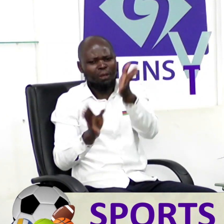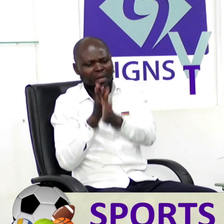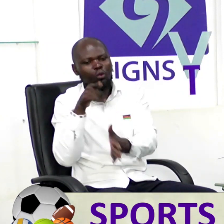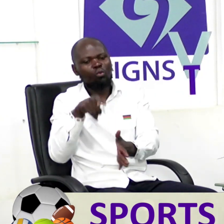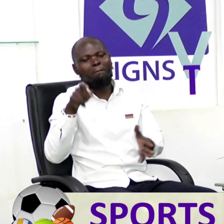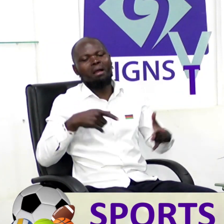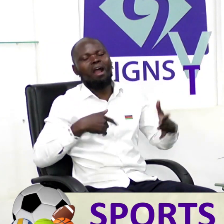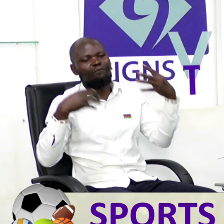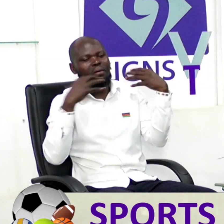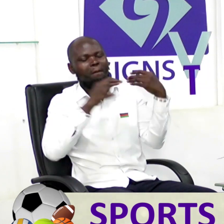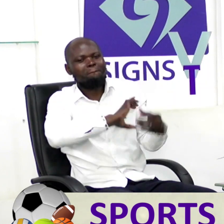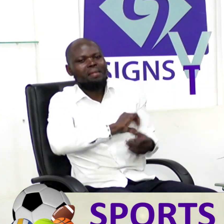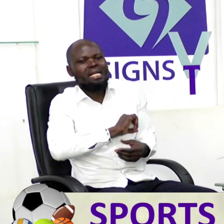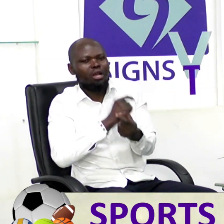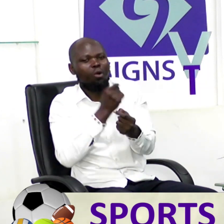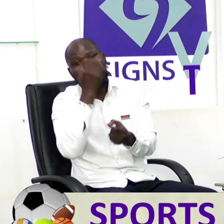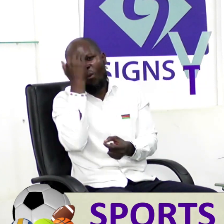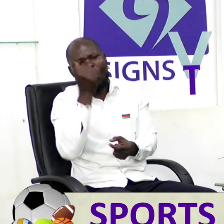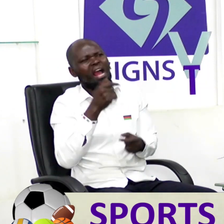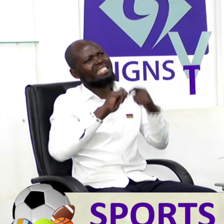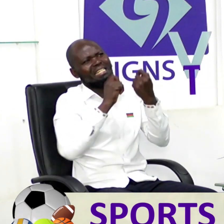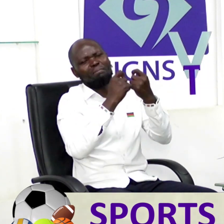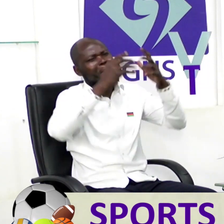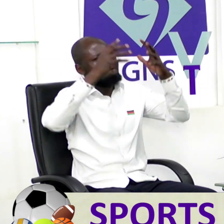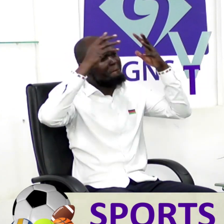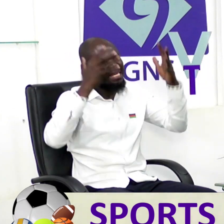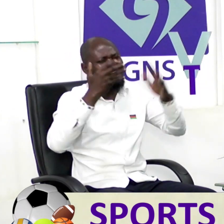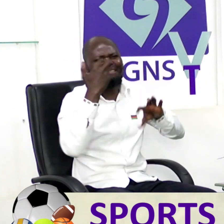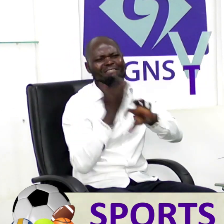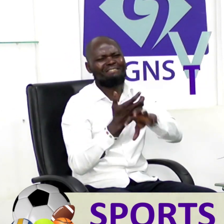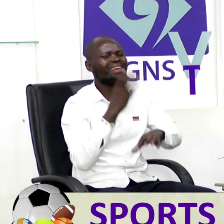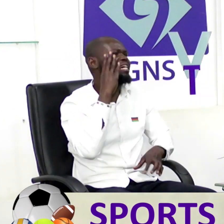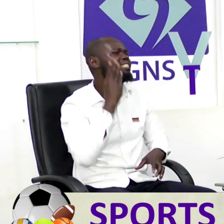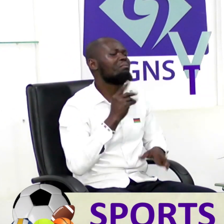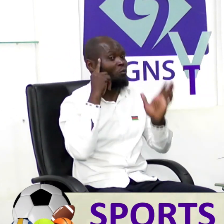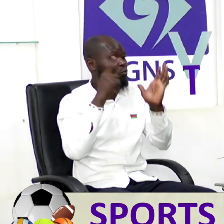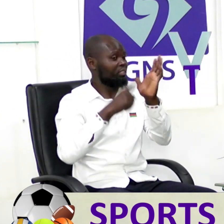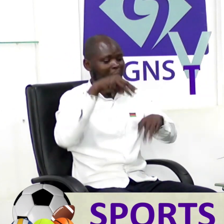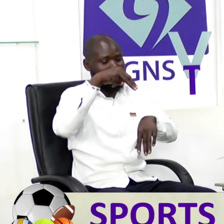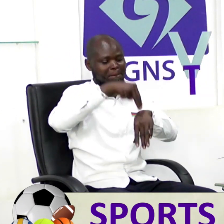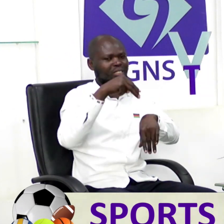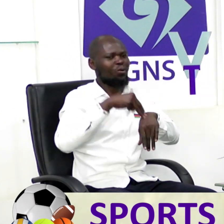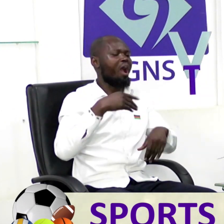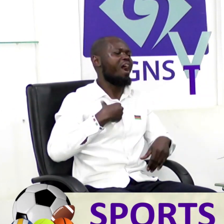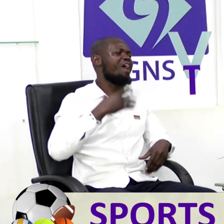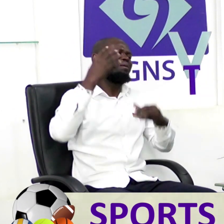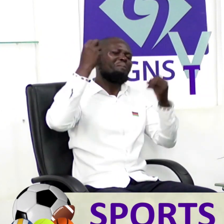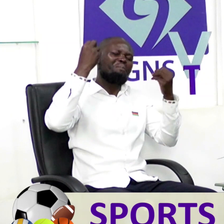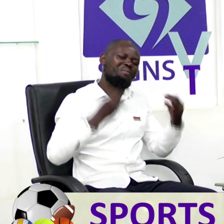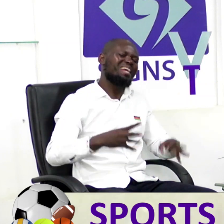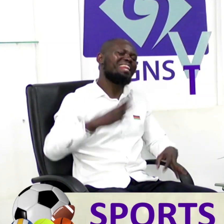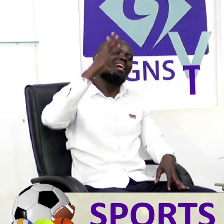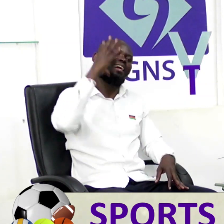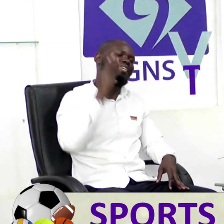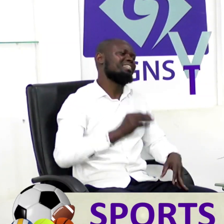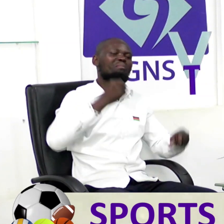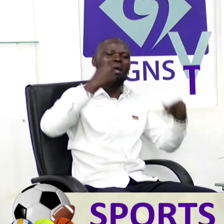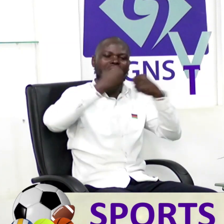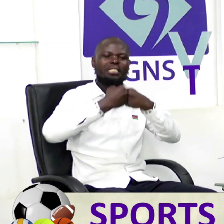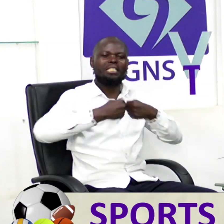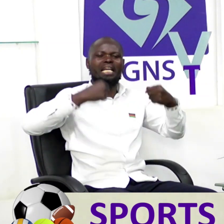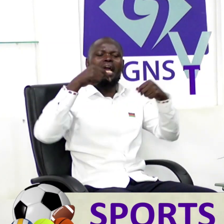there. There are teams who will be moved. Other teams are having a lot of patience and a lot of experience. Mali